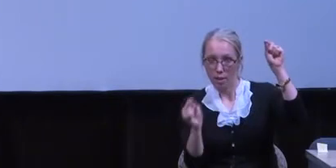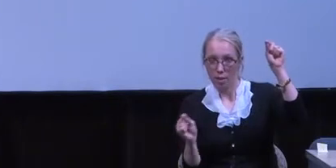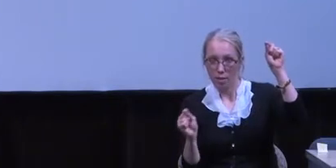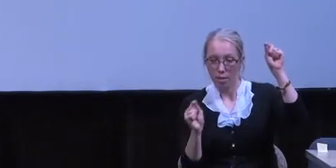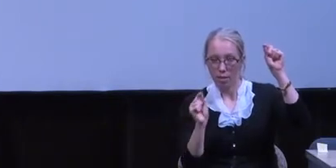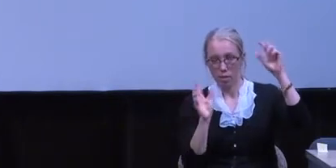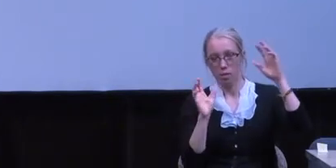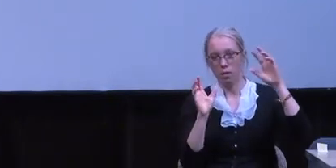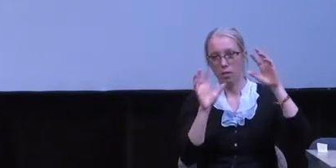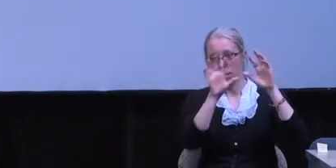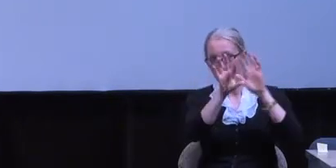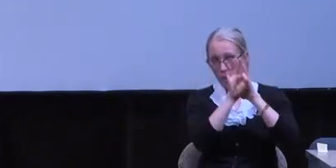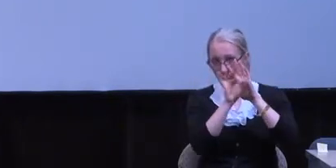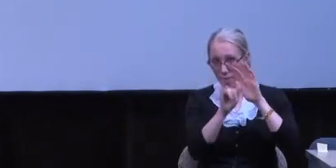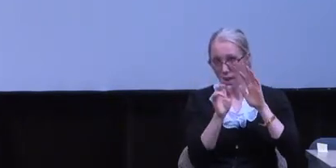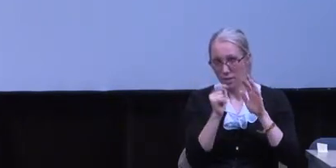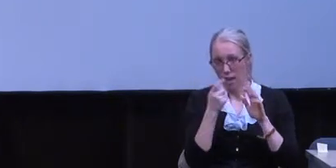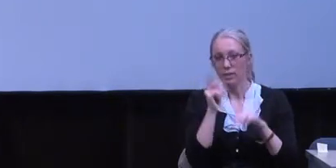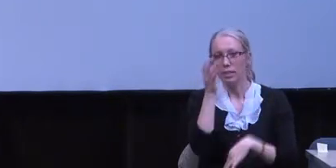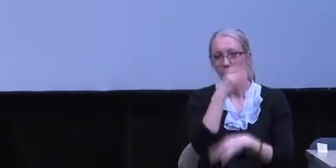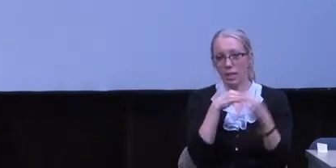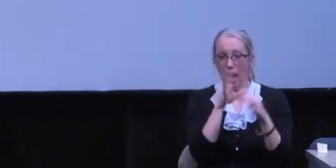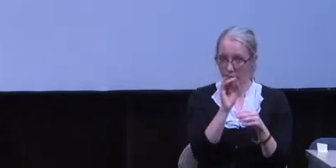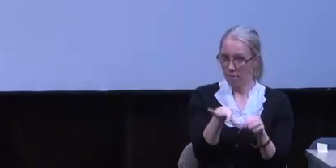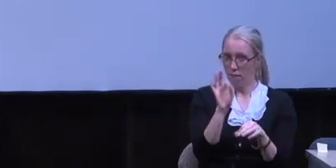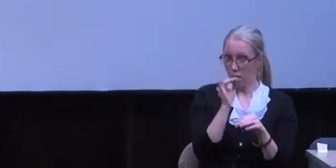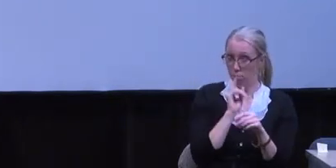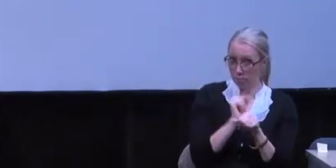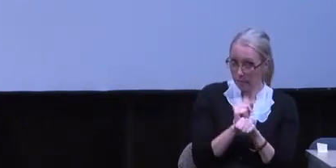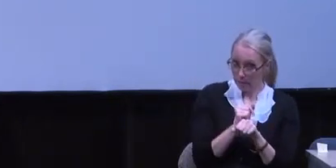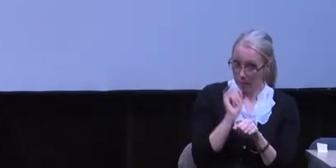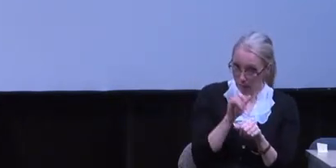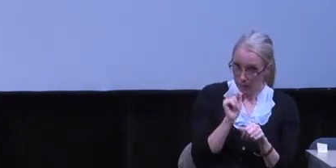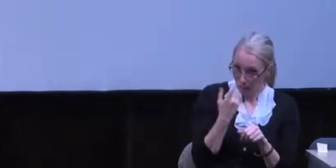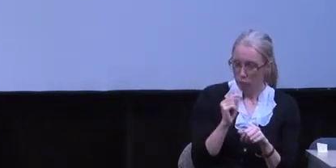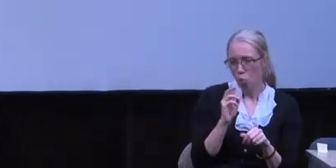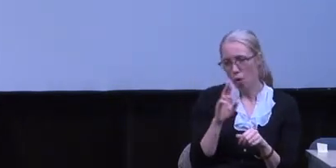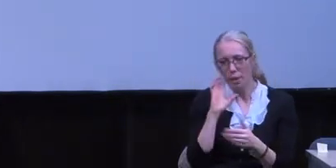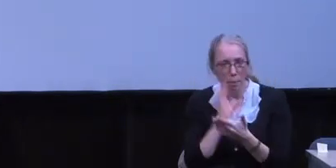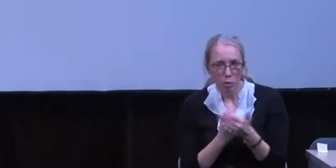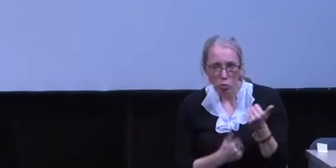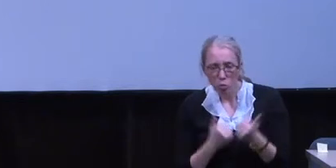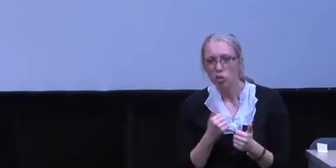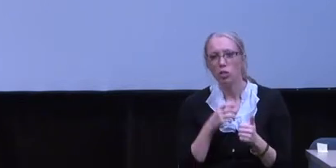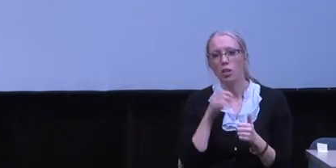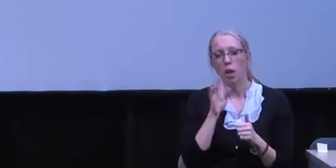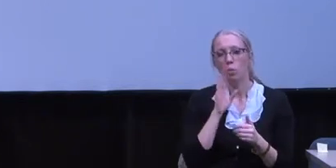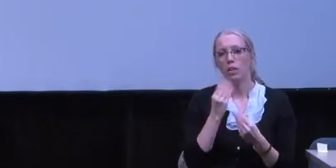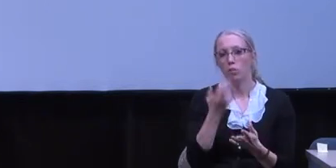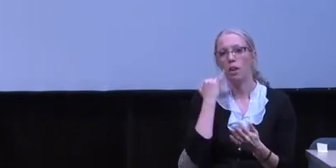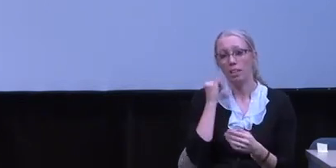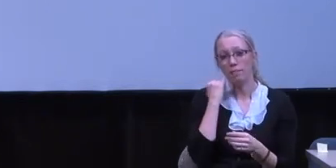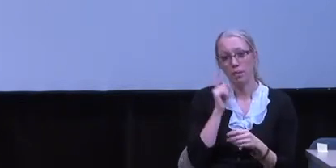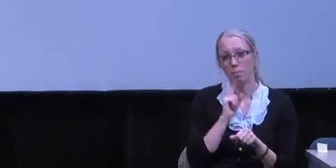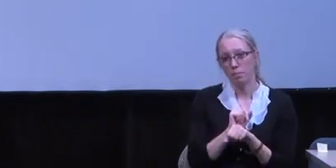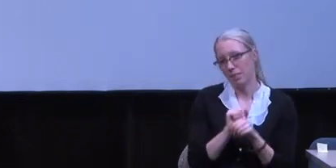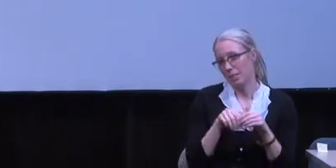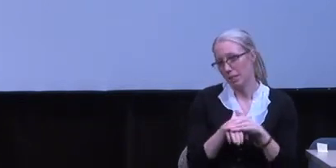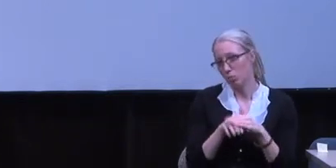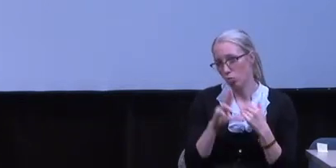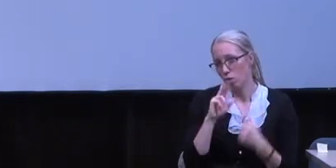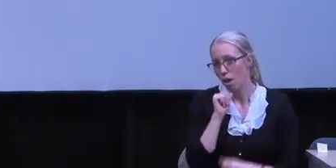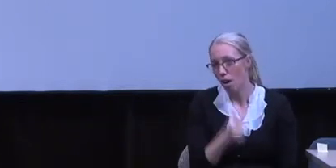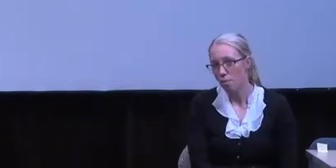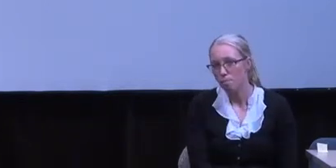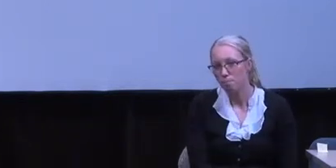will give you a pretty good understanding if it's accessible. Is that helpful?